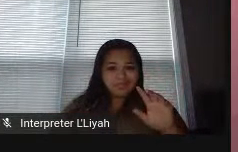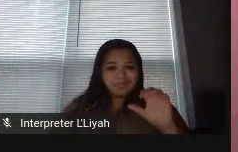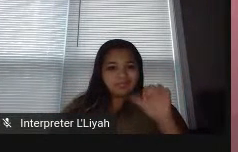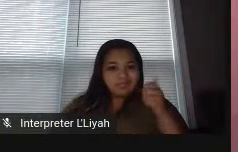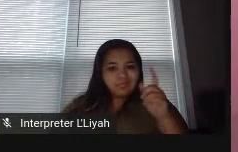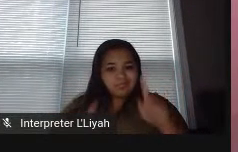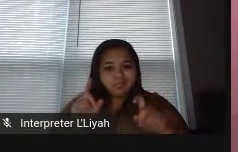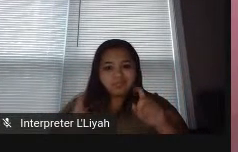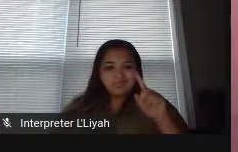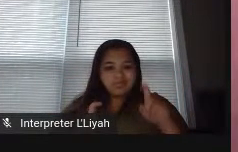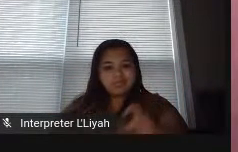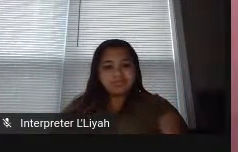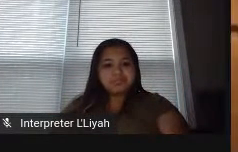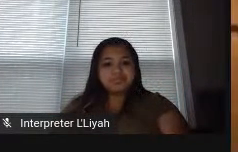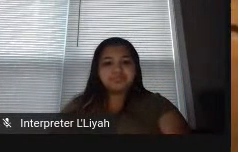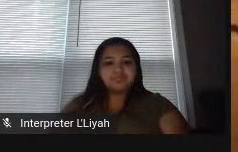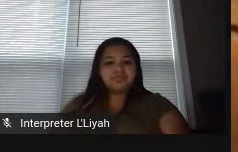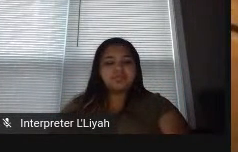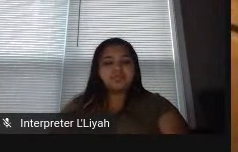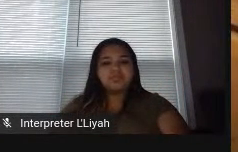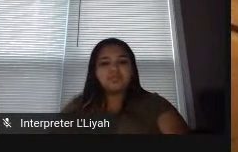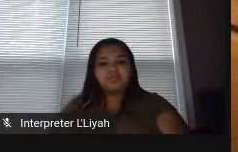any questions.